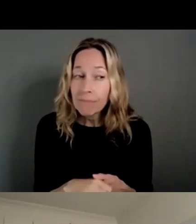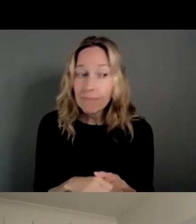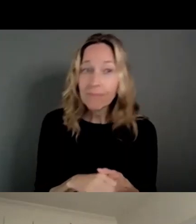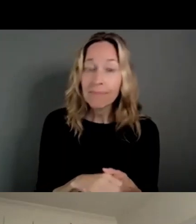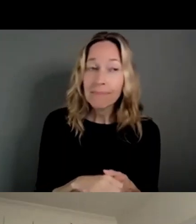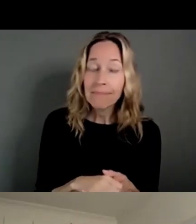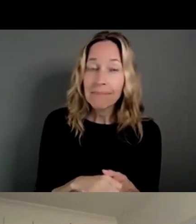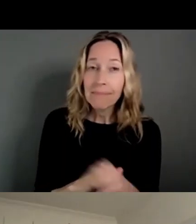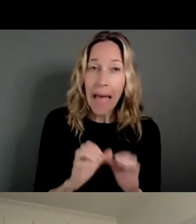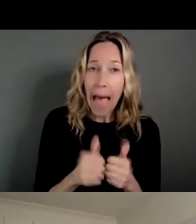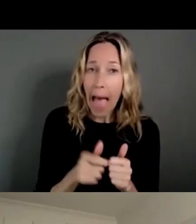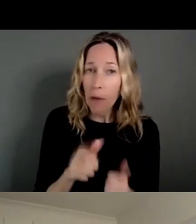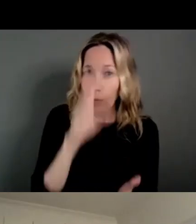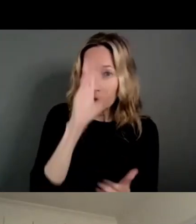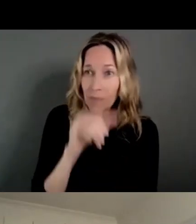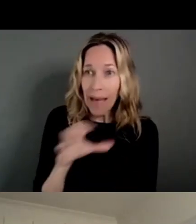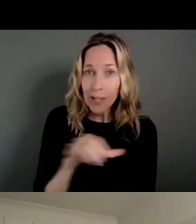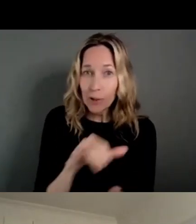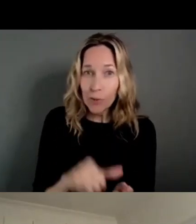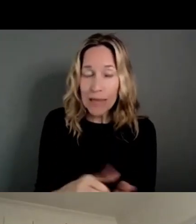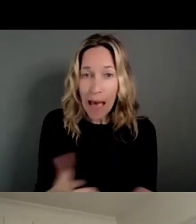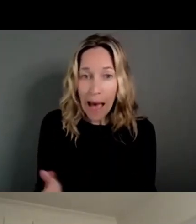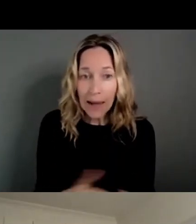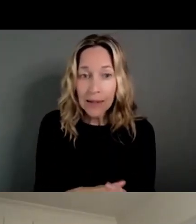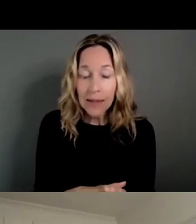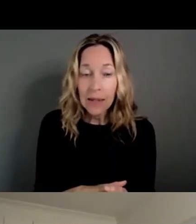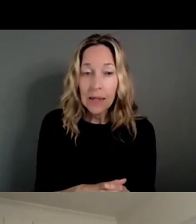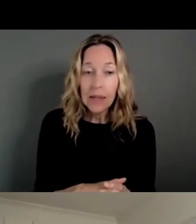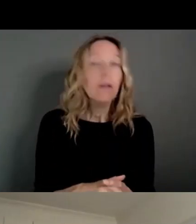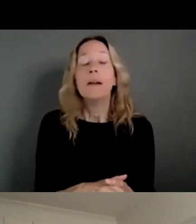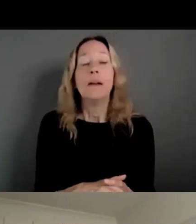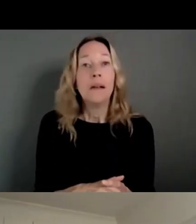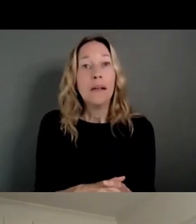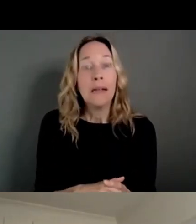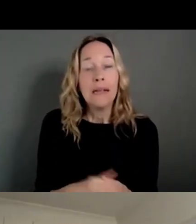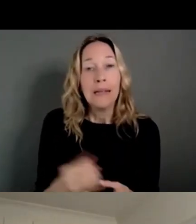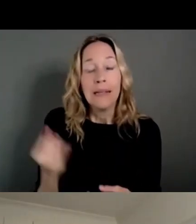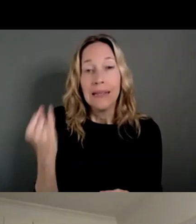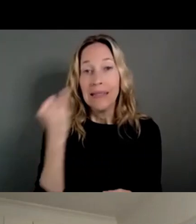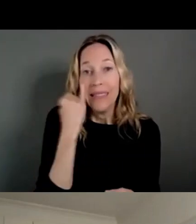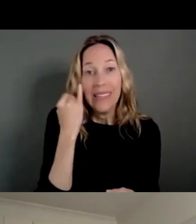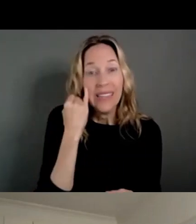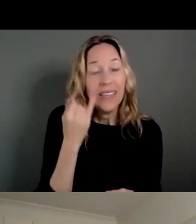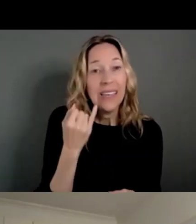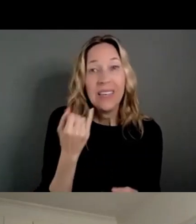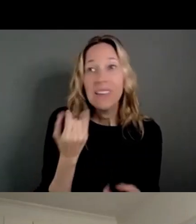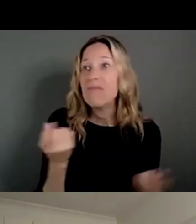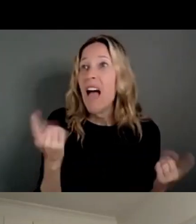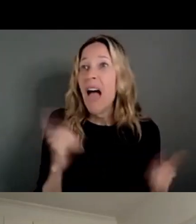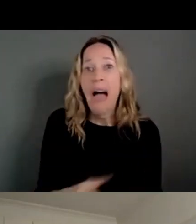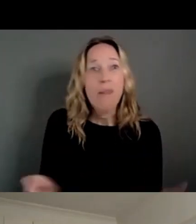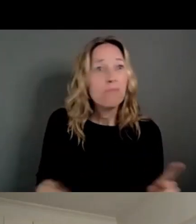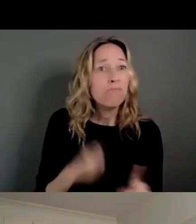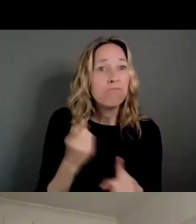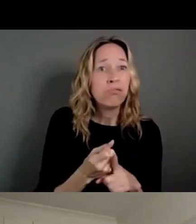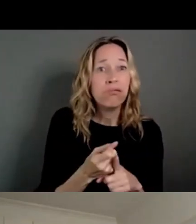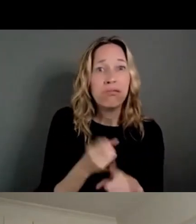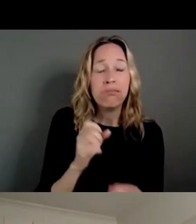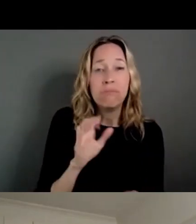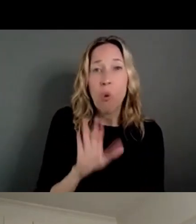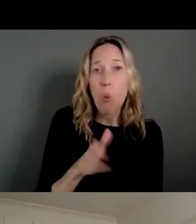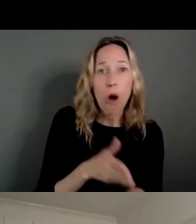unless something is massively blowing up in your life, that's a big leap. So I'm looking to also understand